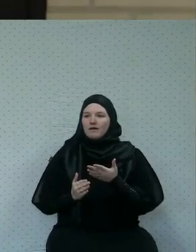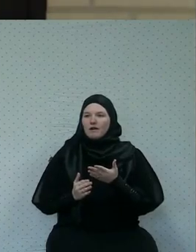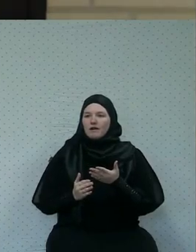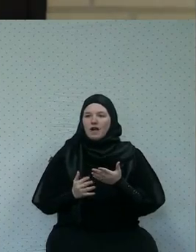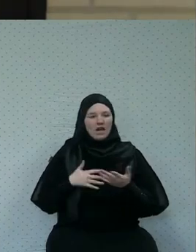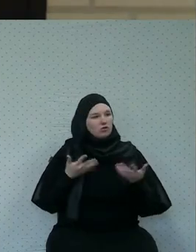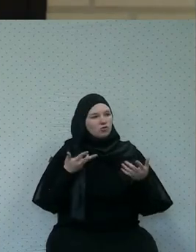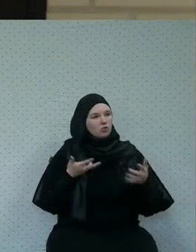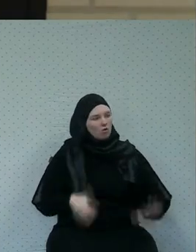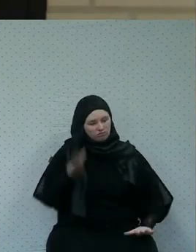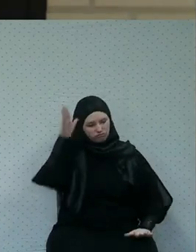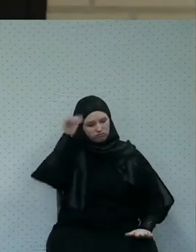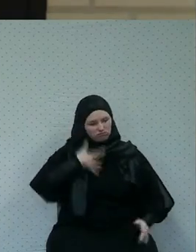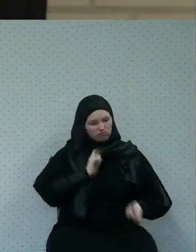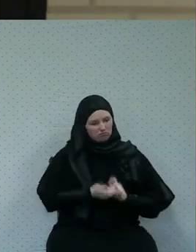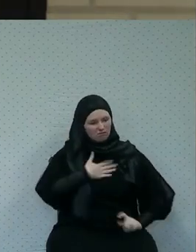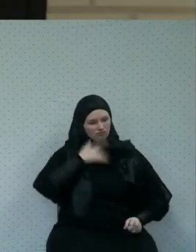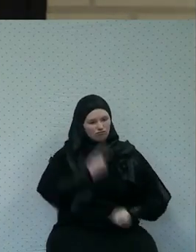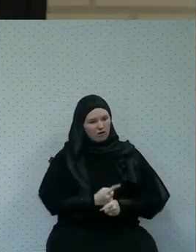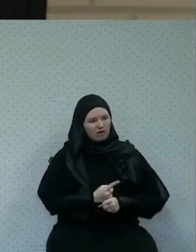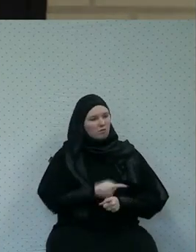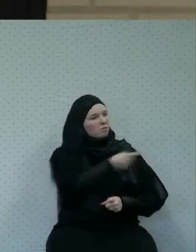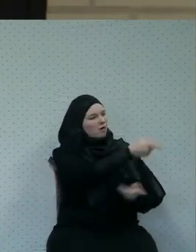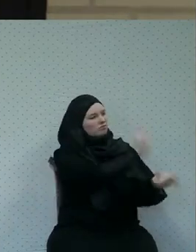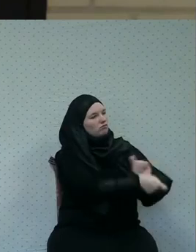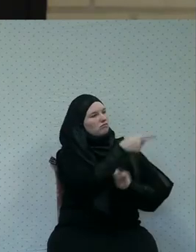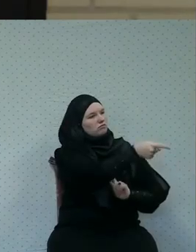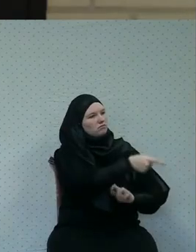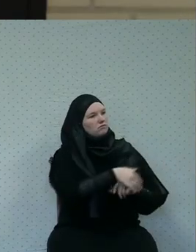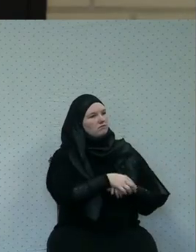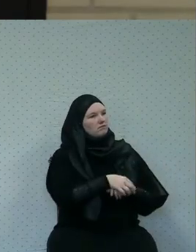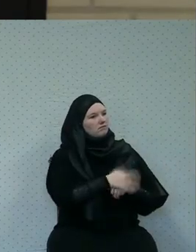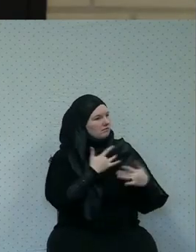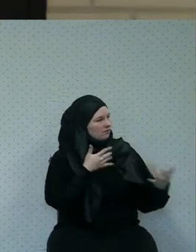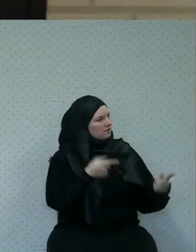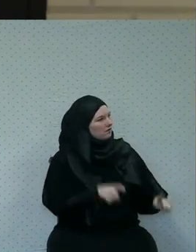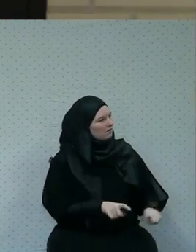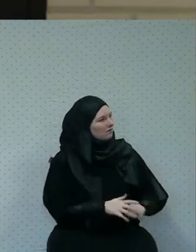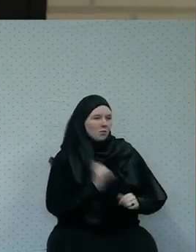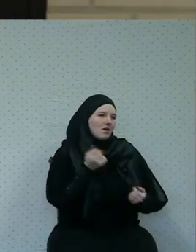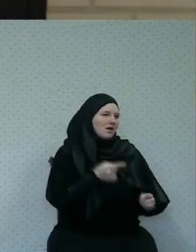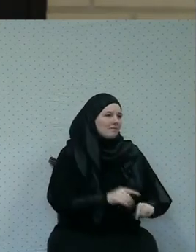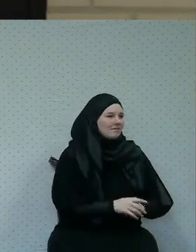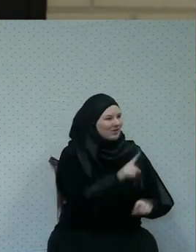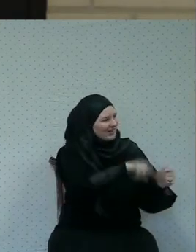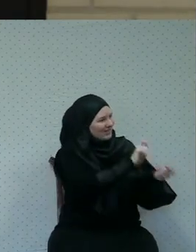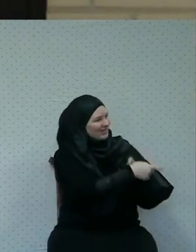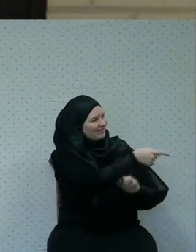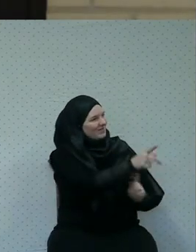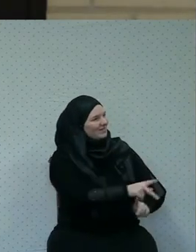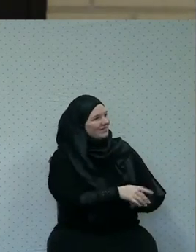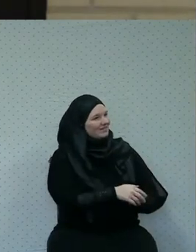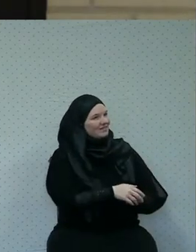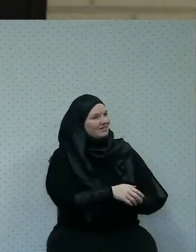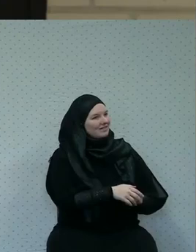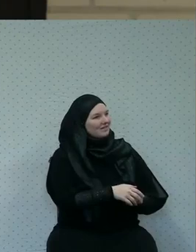change our side, but we want the other side to change 100%. It's not going to happen. Allah will always let